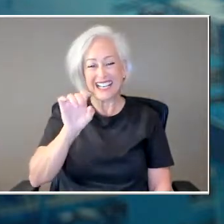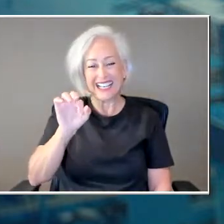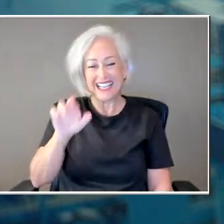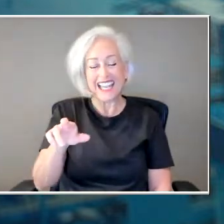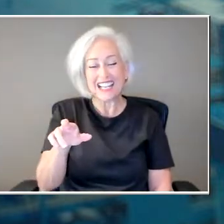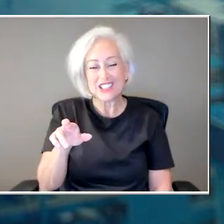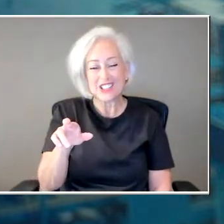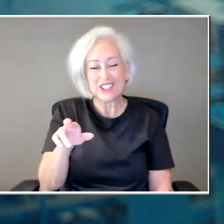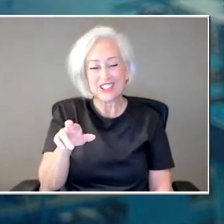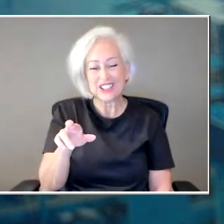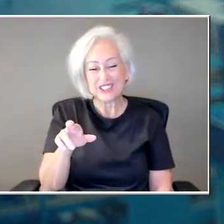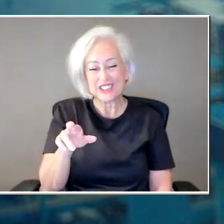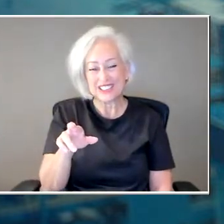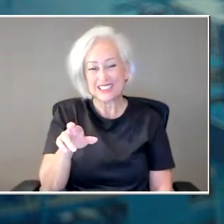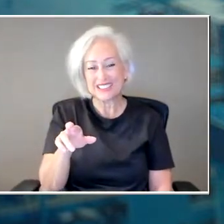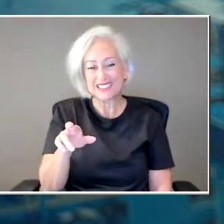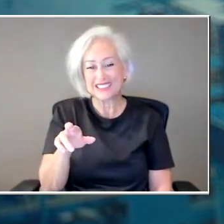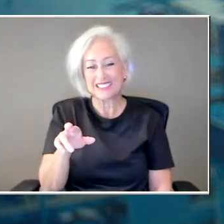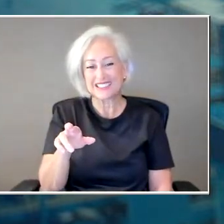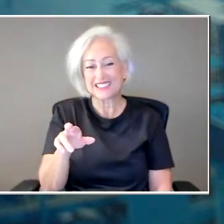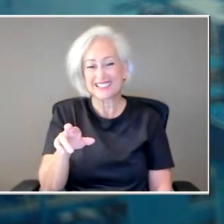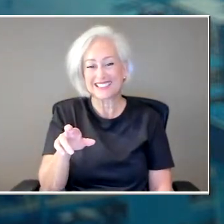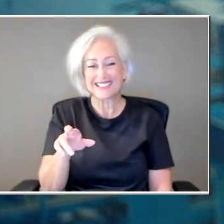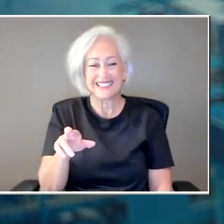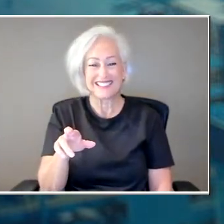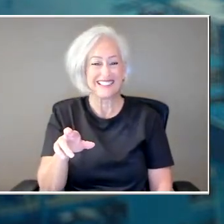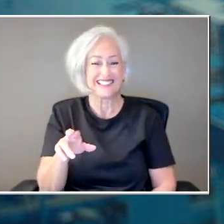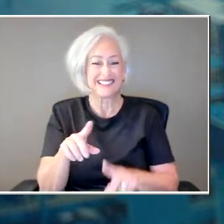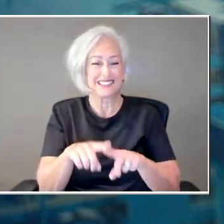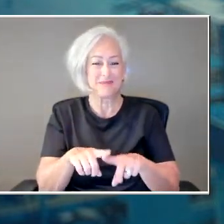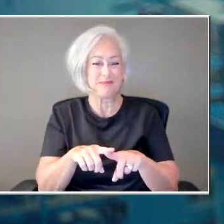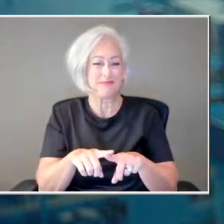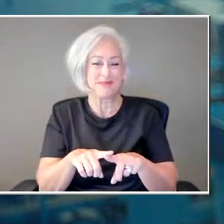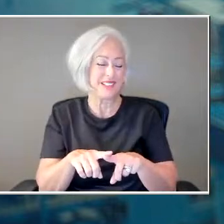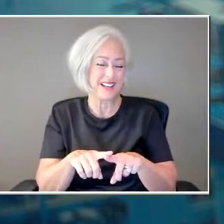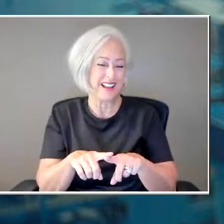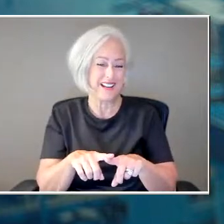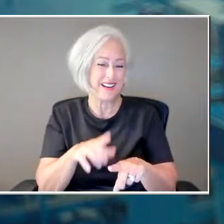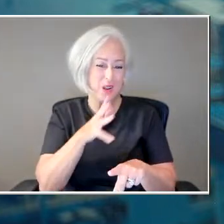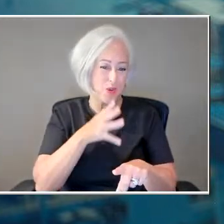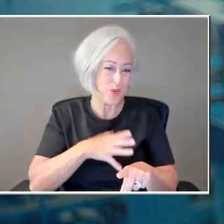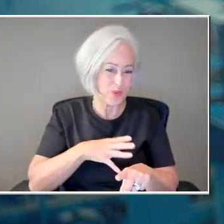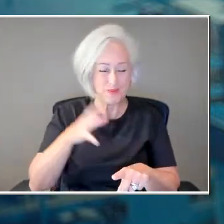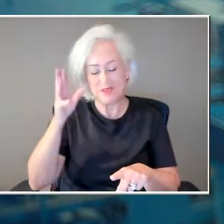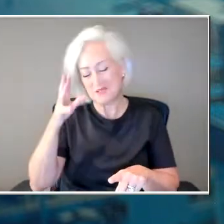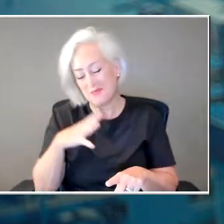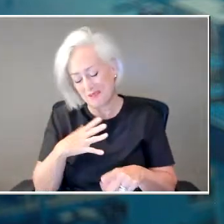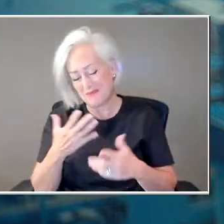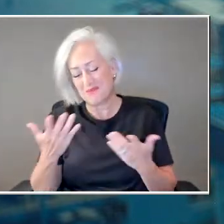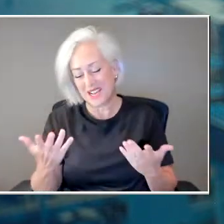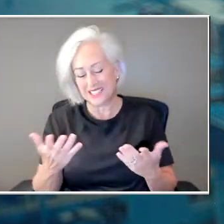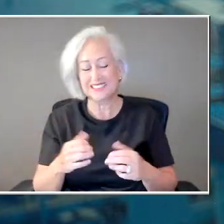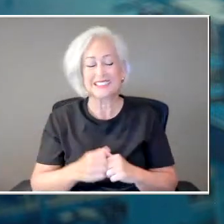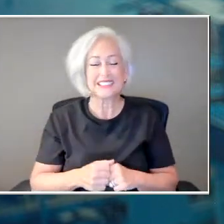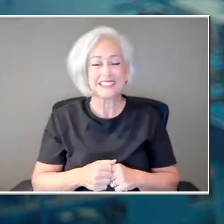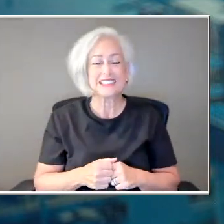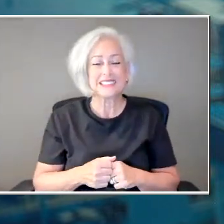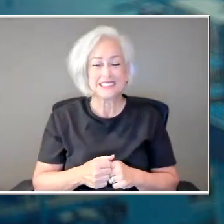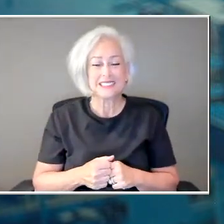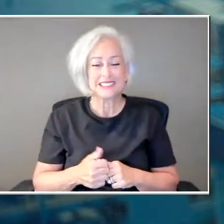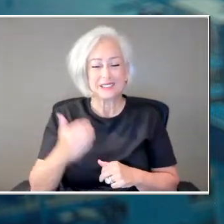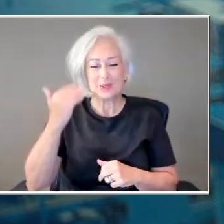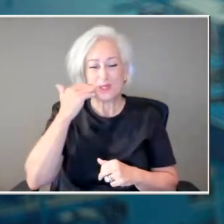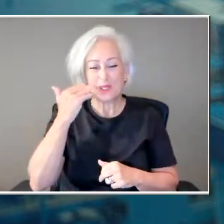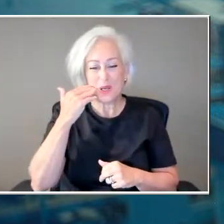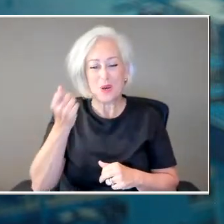is, regardless of what your gender is, very common. Yes. And there's a lot, and we understand